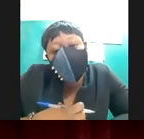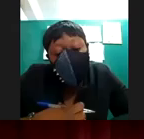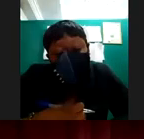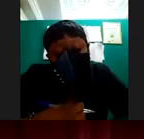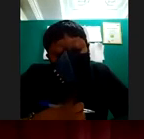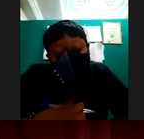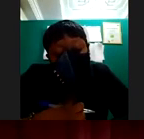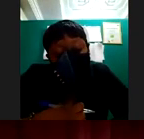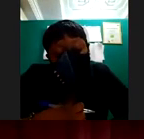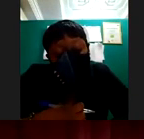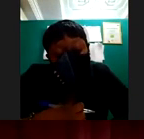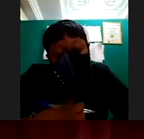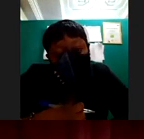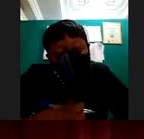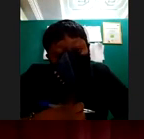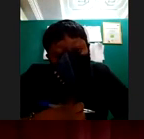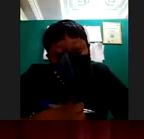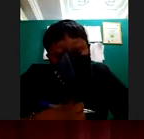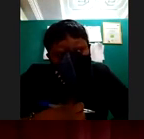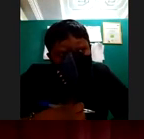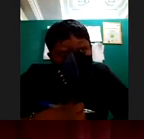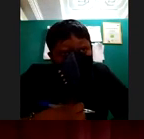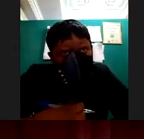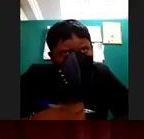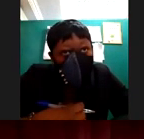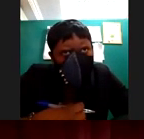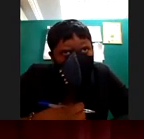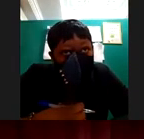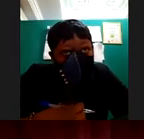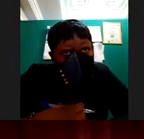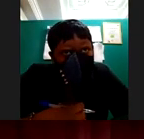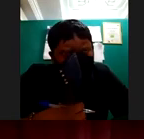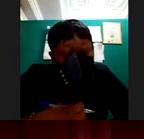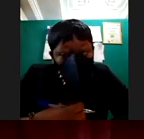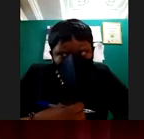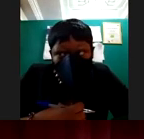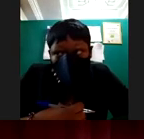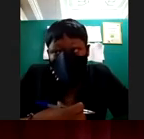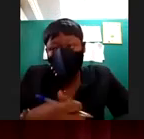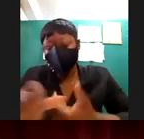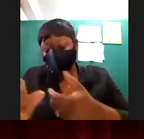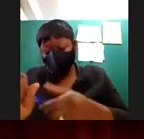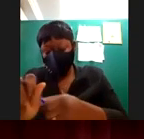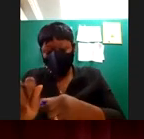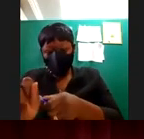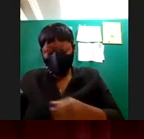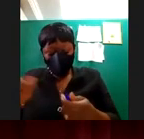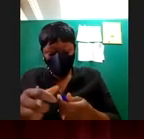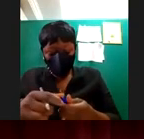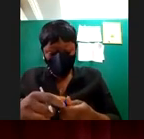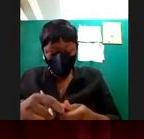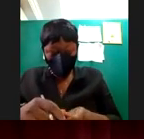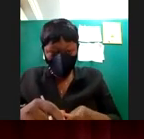I would, let's talk about the election and whether or not it's safe or not in a pandemic. I am not a health expert. I am a